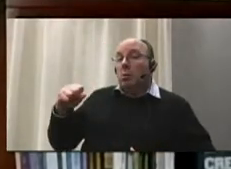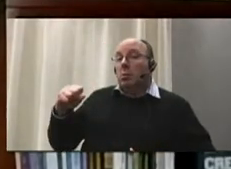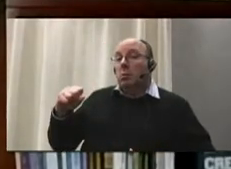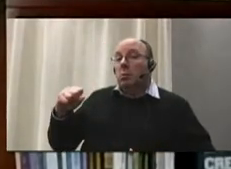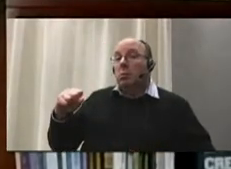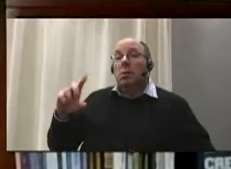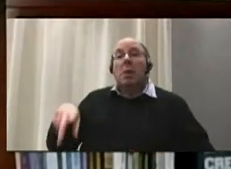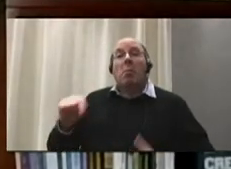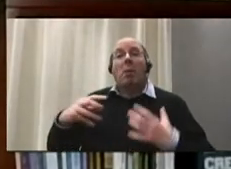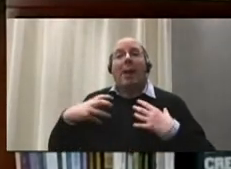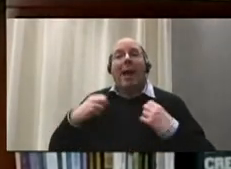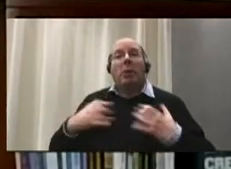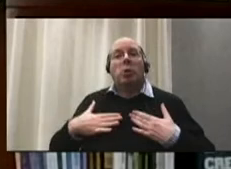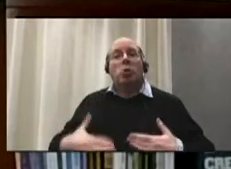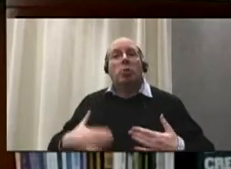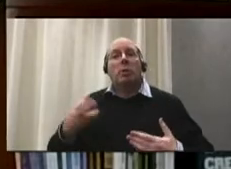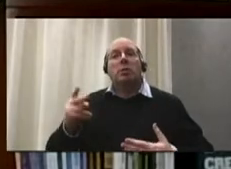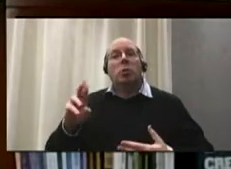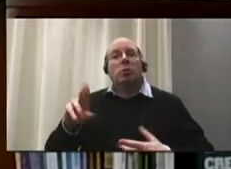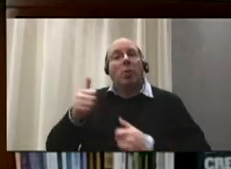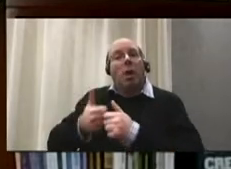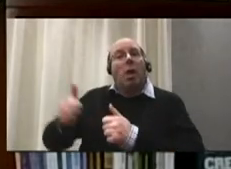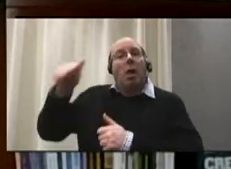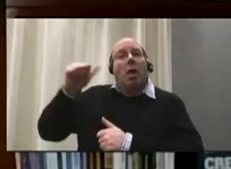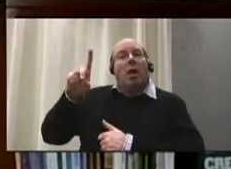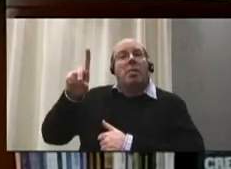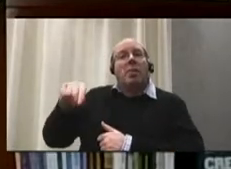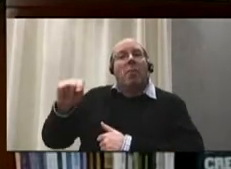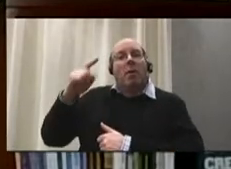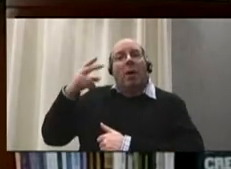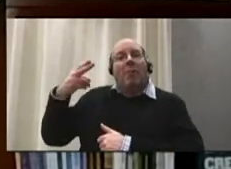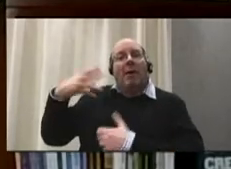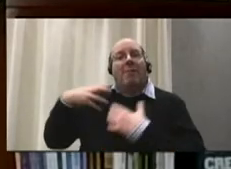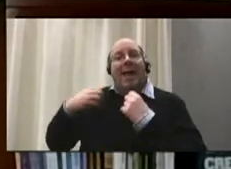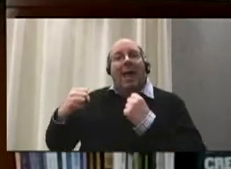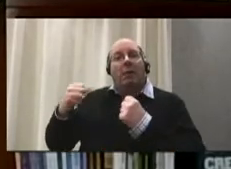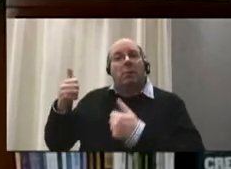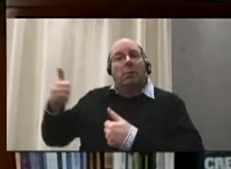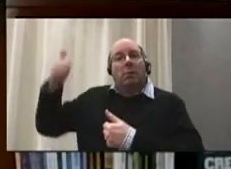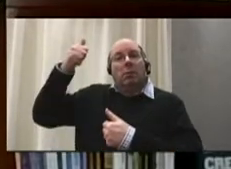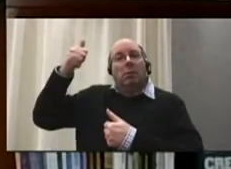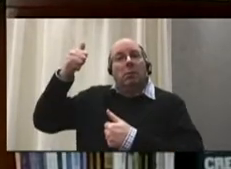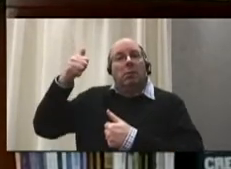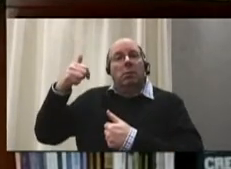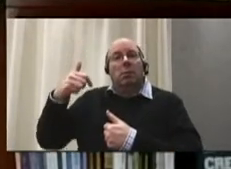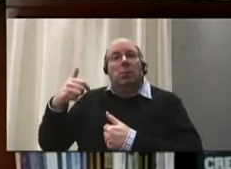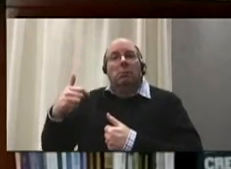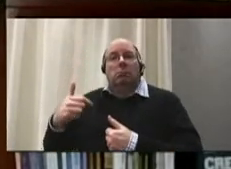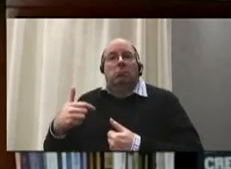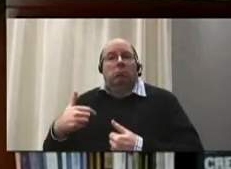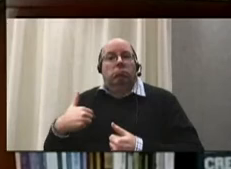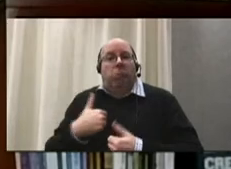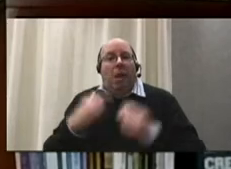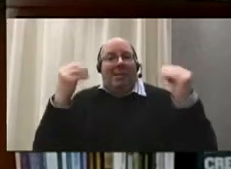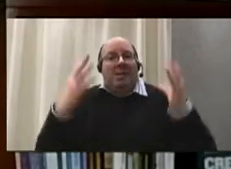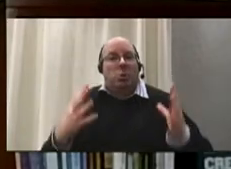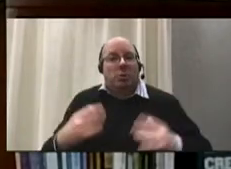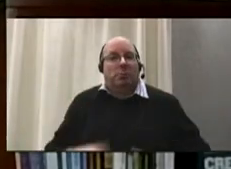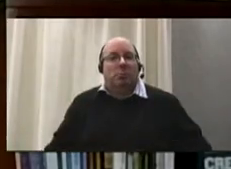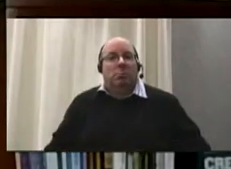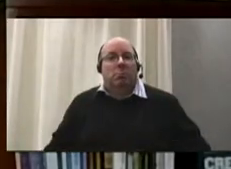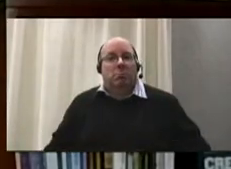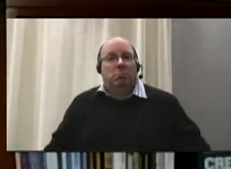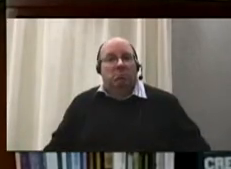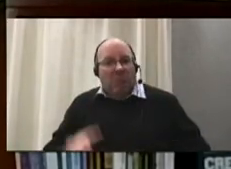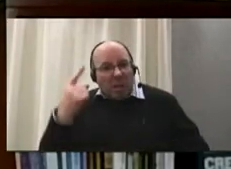Department of Health, because we are educators. We don't know epidemiology. We don't